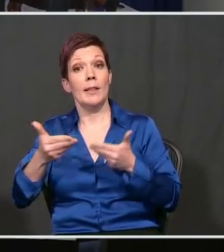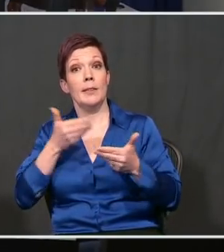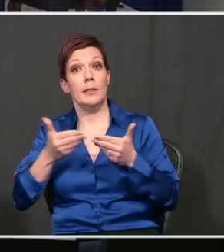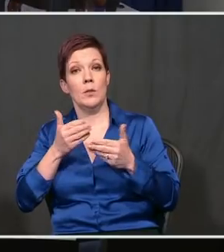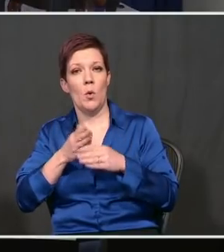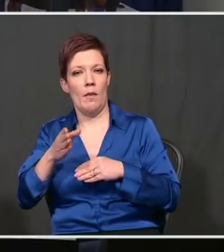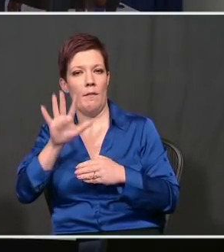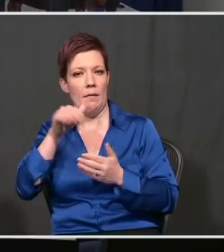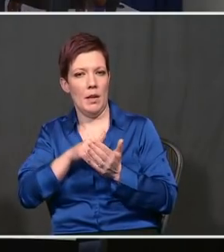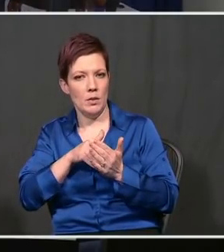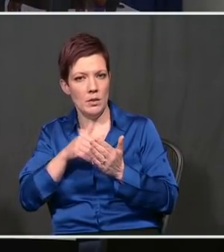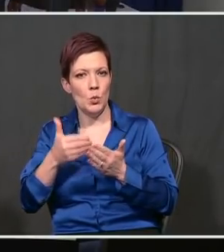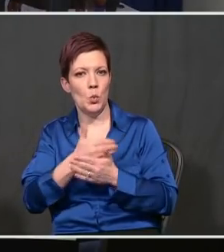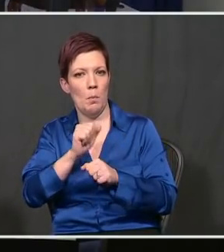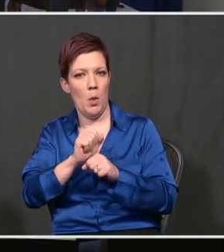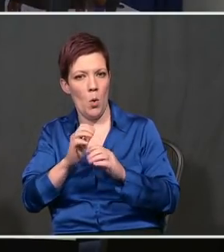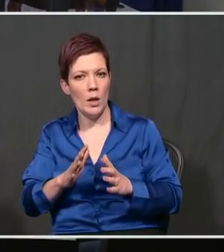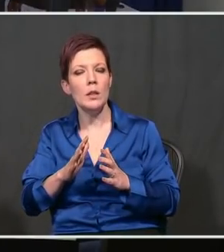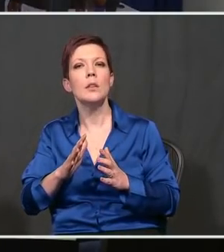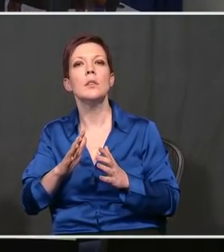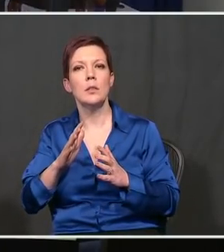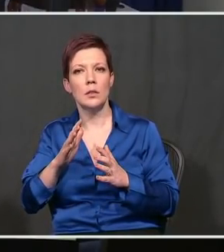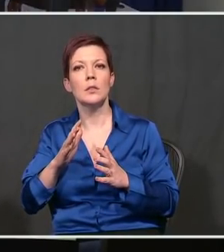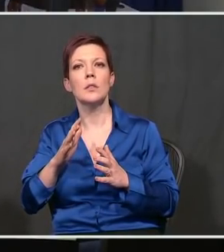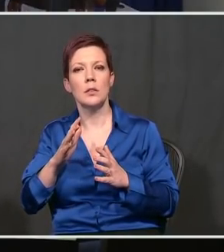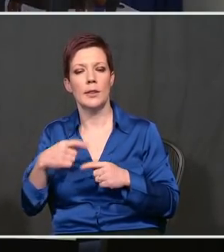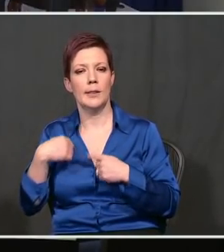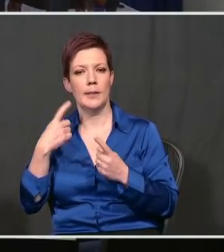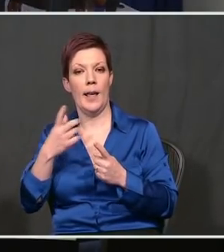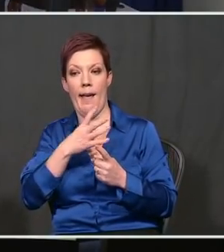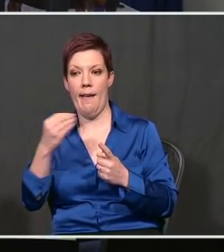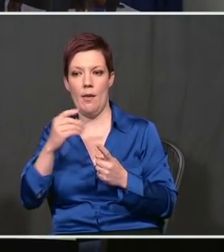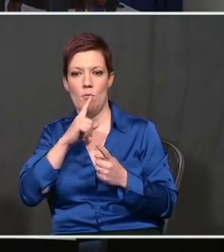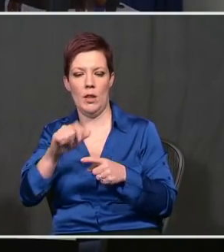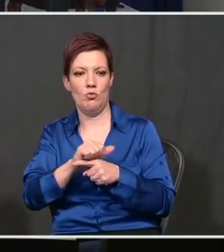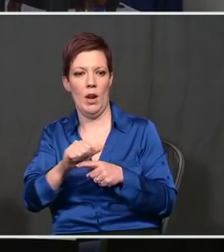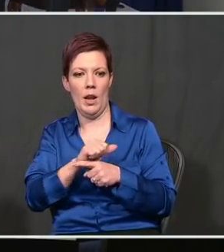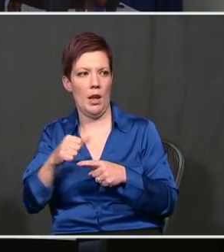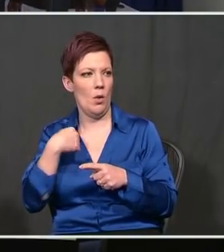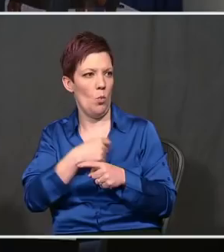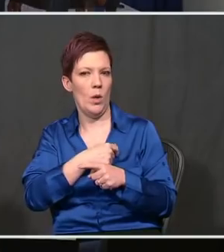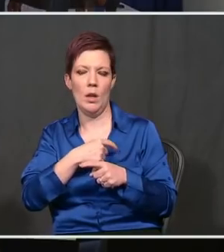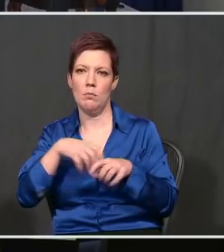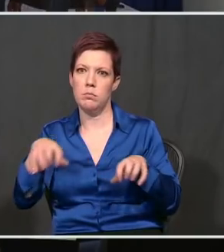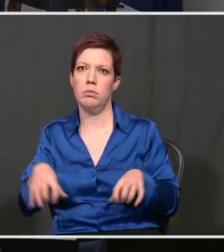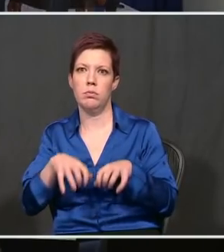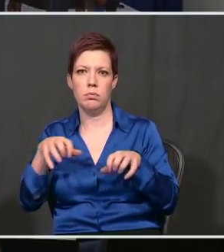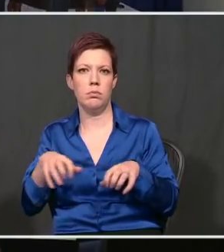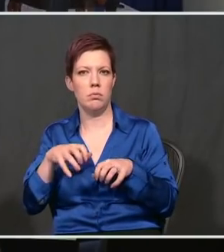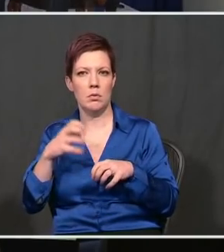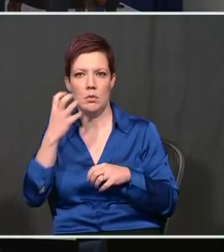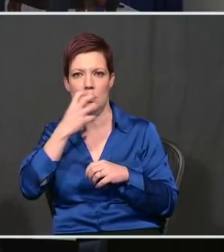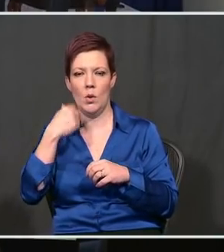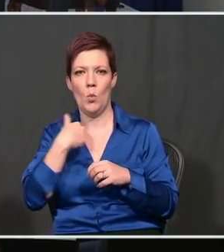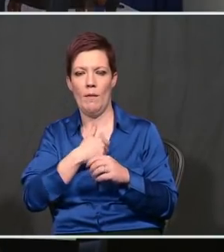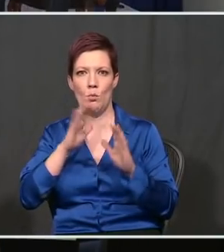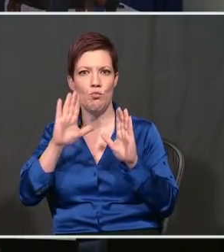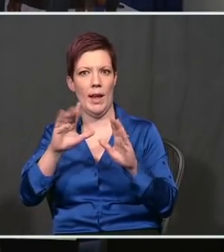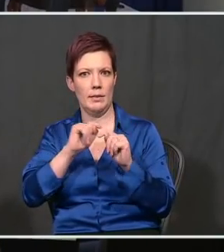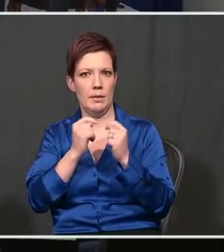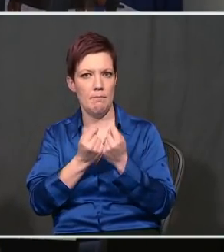year in the response, the training efforts have been monumental. And we have a phenomenal team, and I couldn't be more